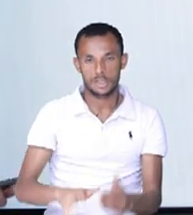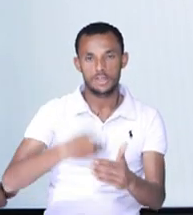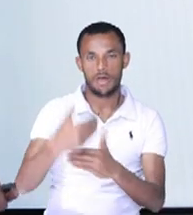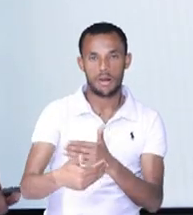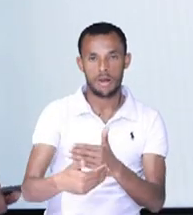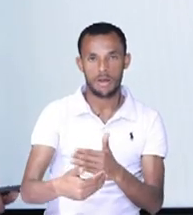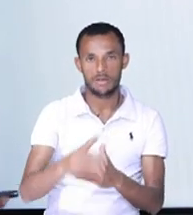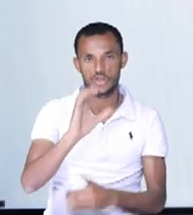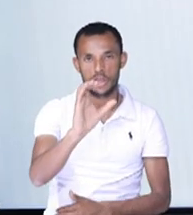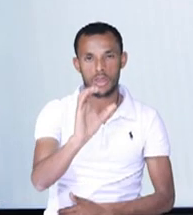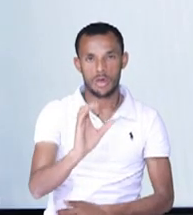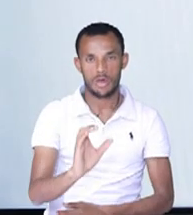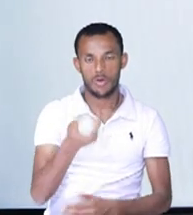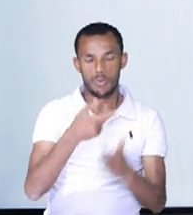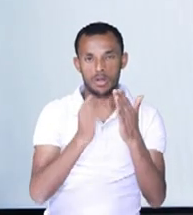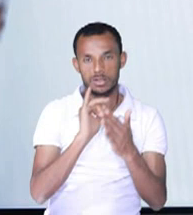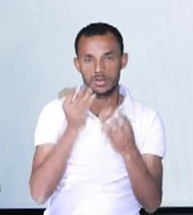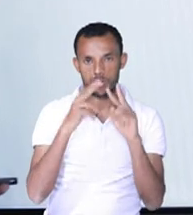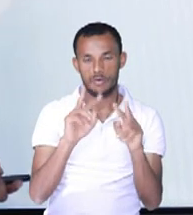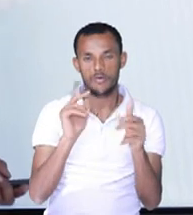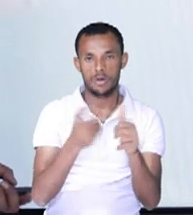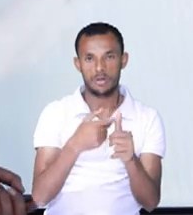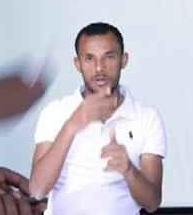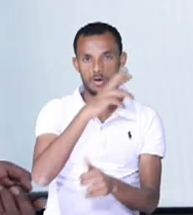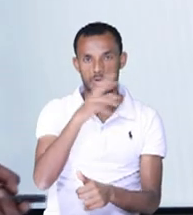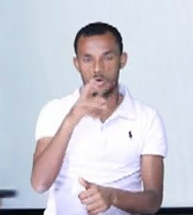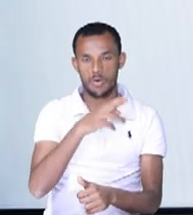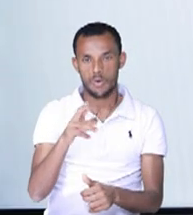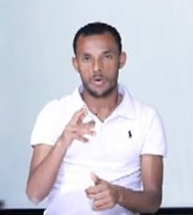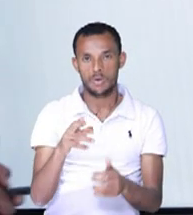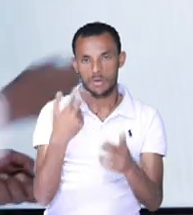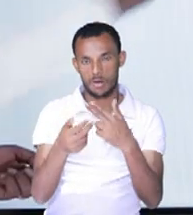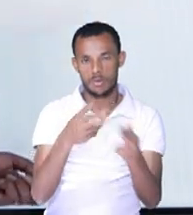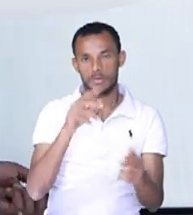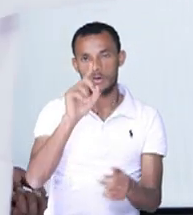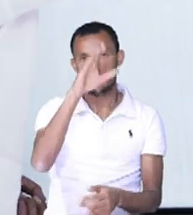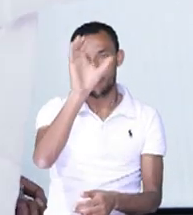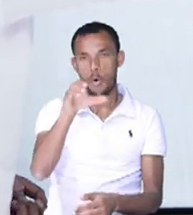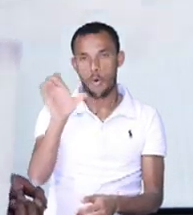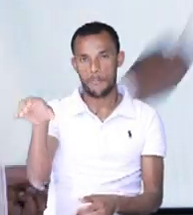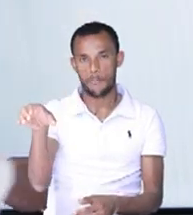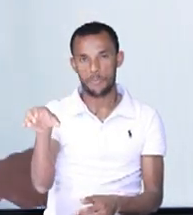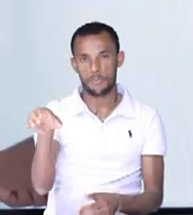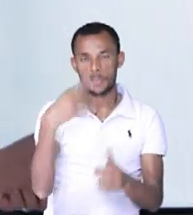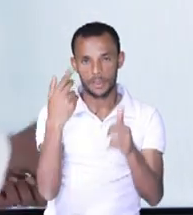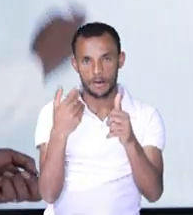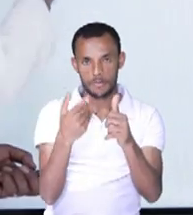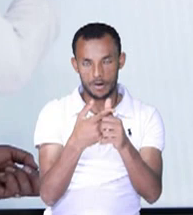Then see what it looks like. First row multiplied by the first column. First row with the second